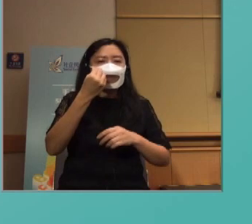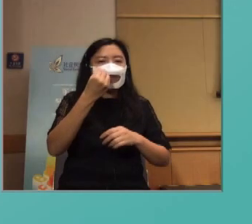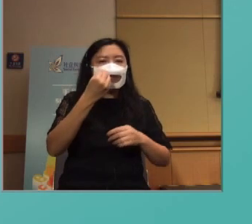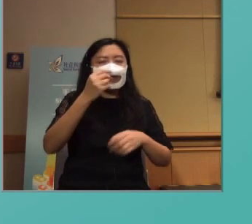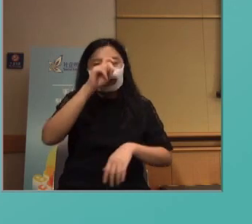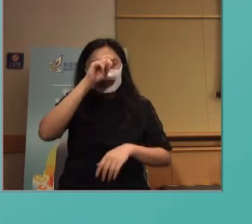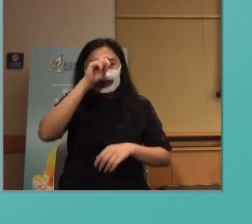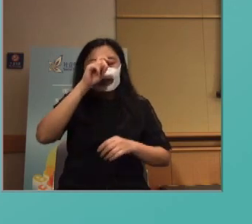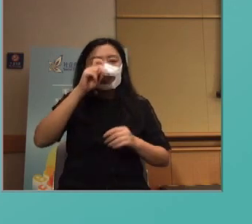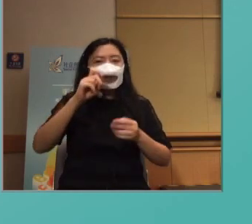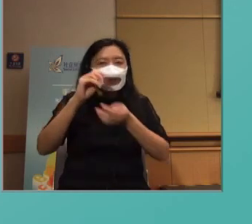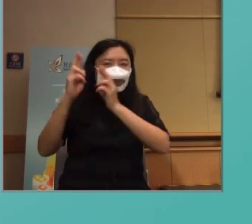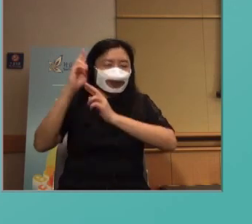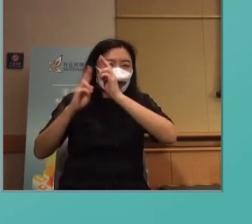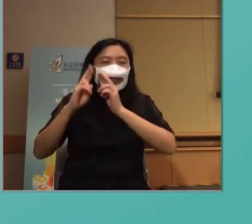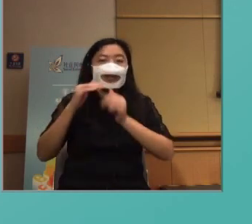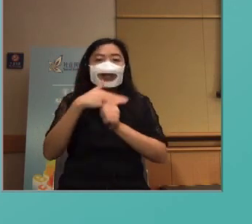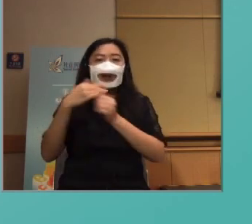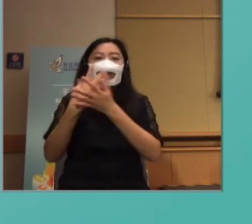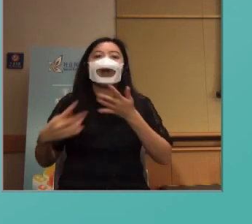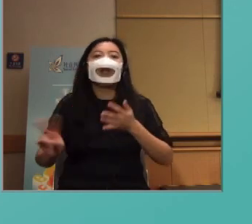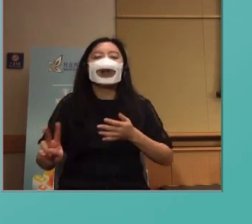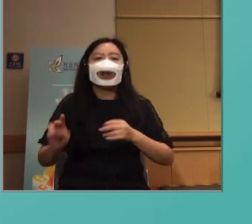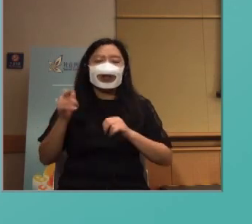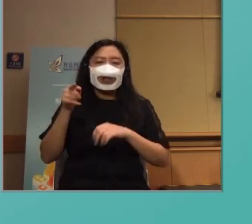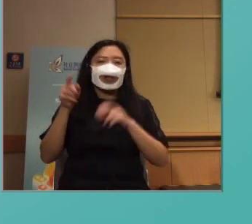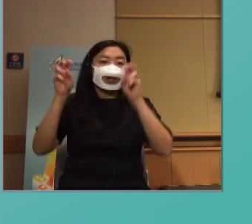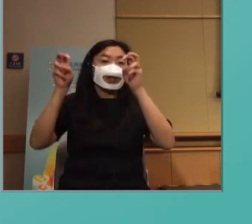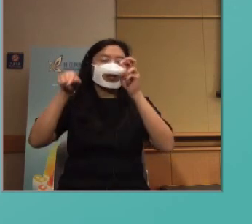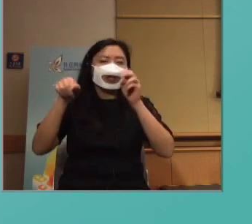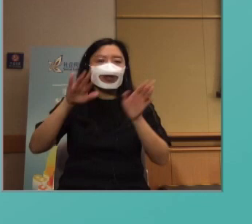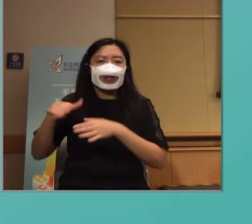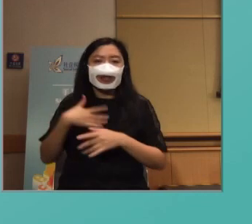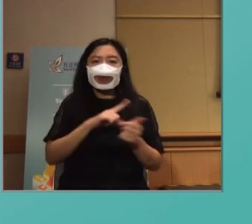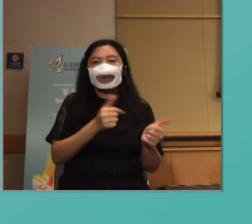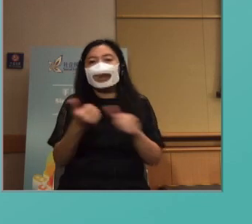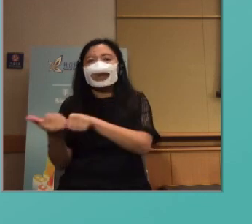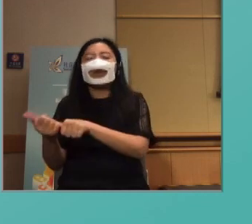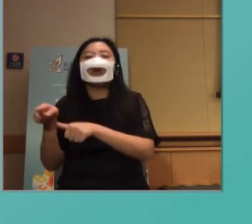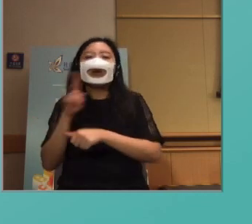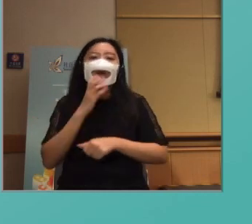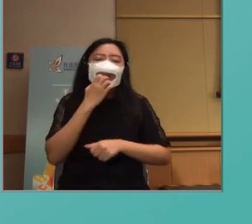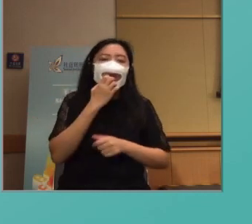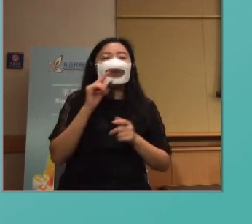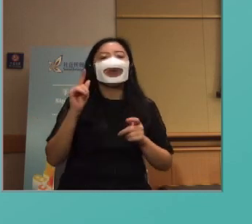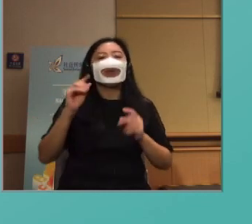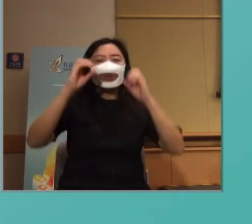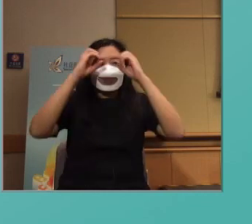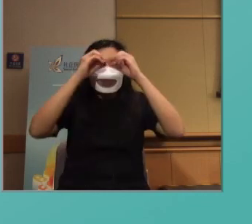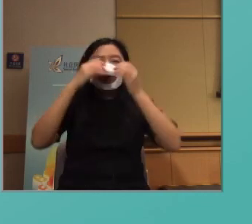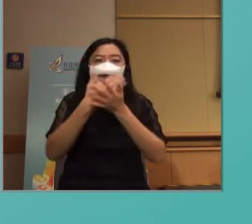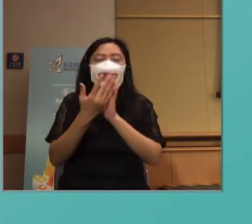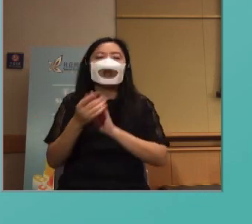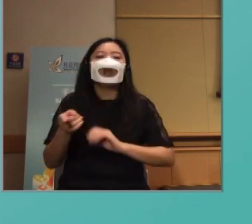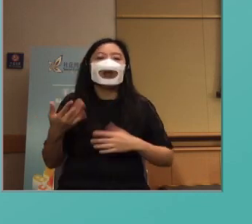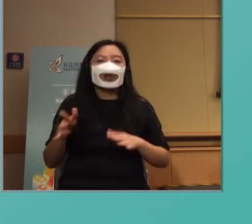it's Facebook, Google, or Apple. And what non-fungible tokens and digital property rights really represents is freedom from these platforms because they